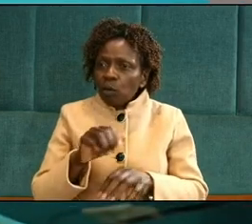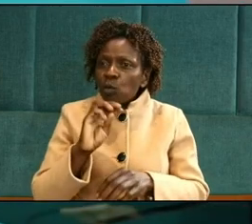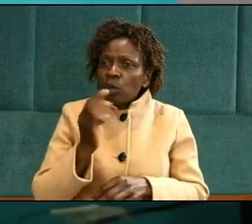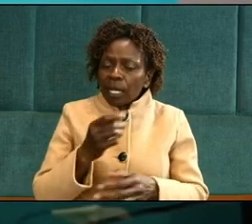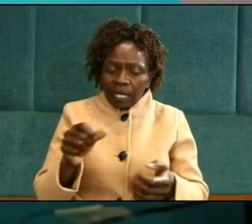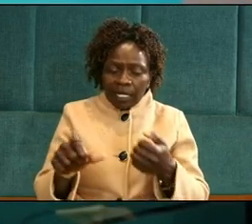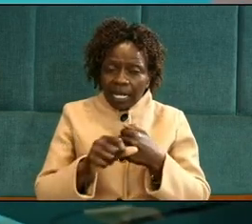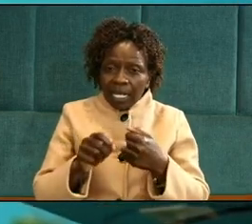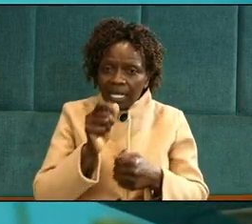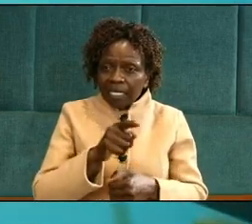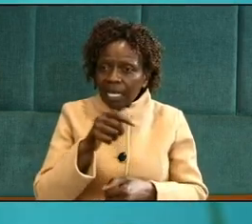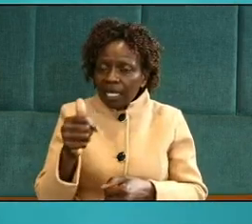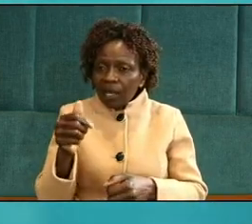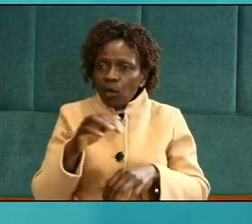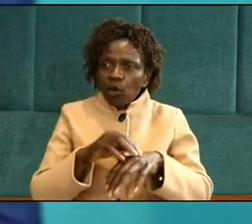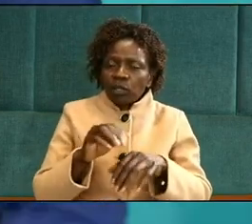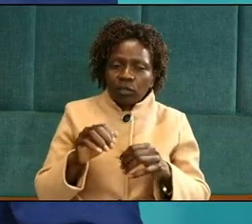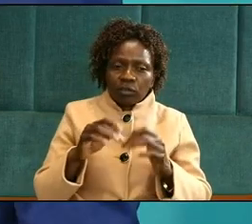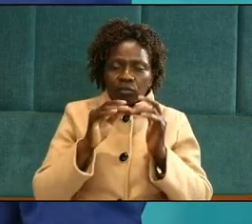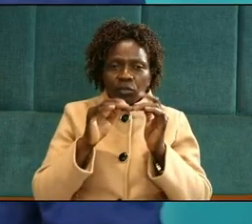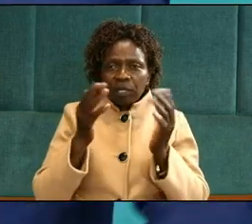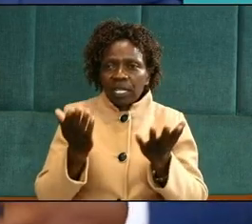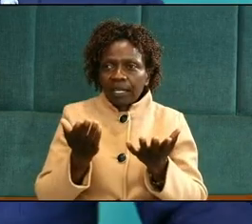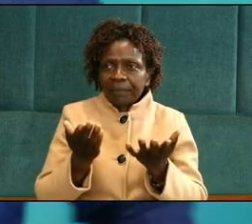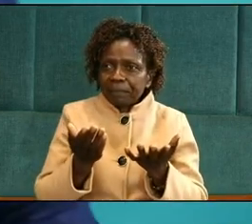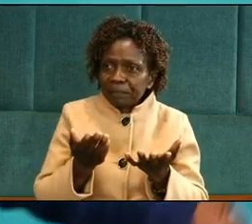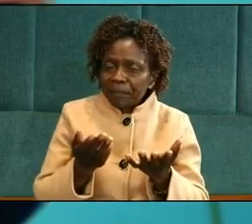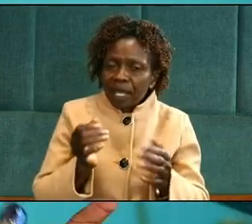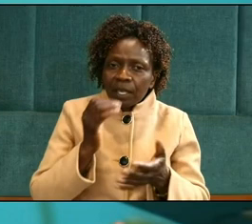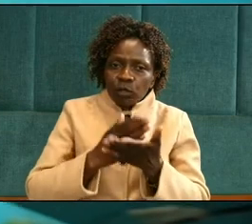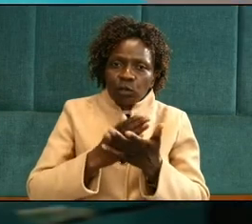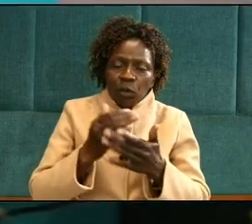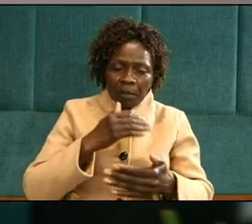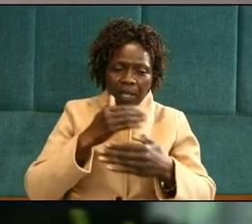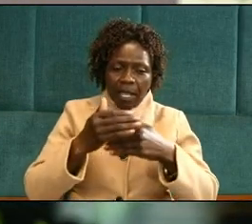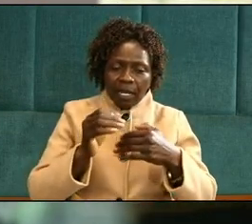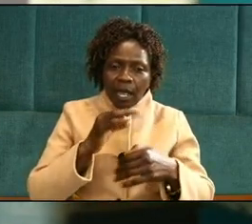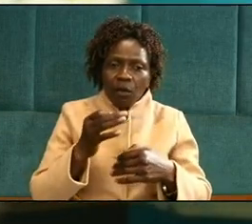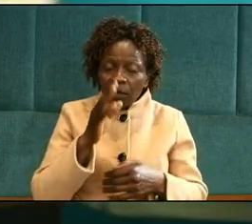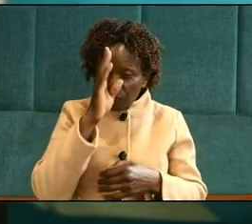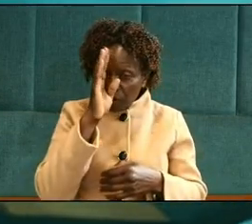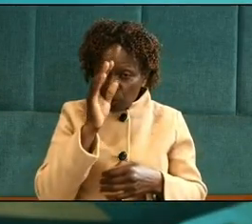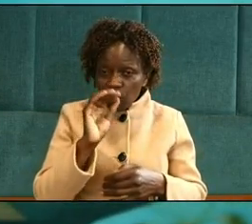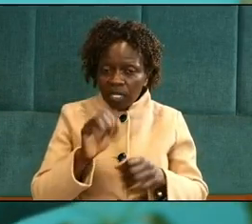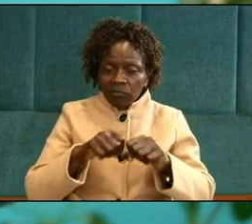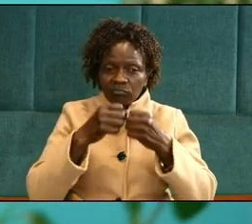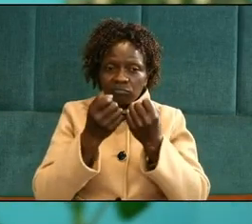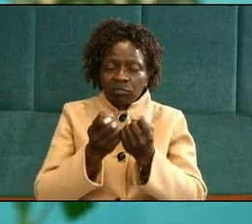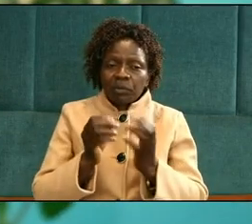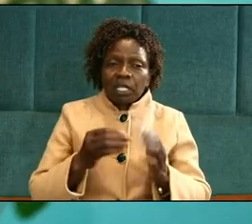are attacking each other on social media. In fact, behind our phones, we are social